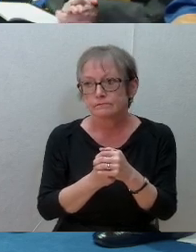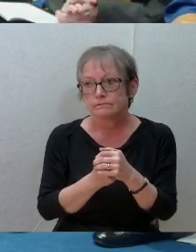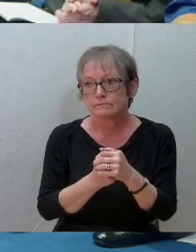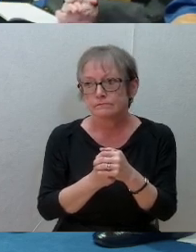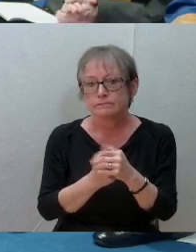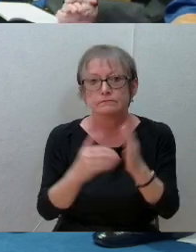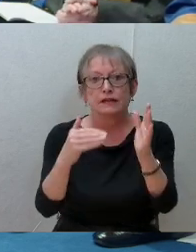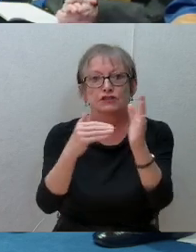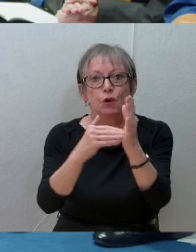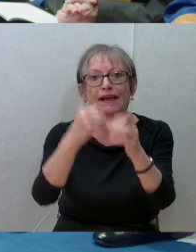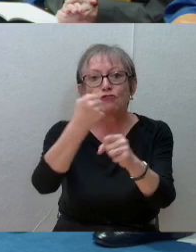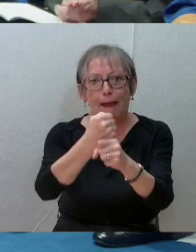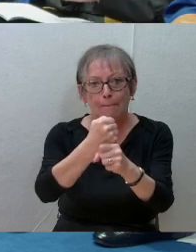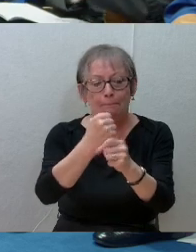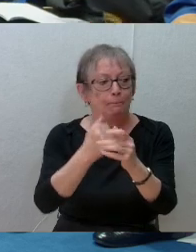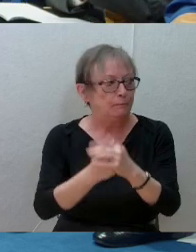Zoe Graham.